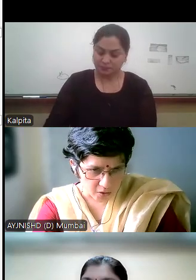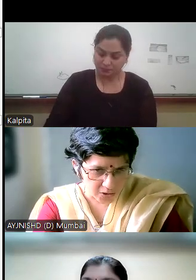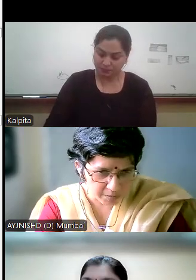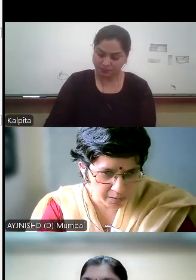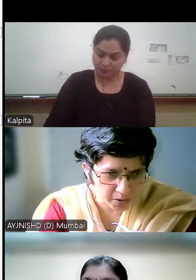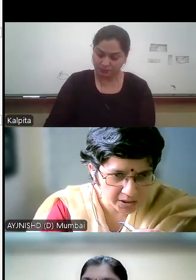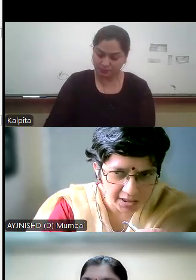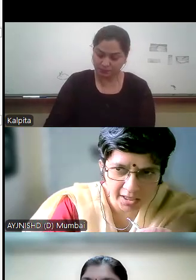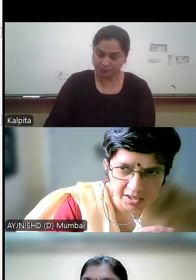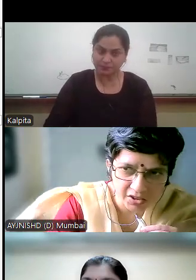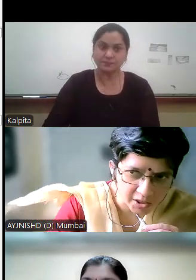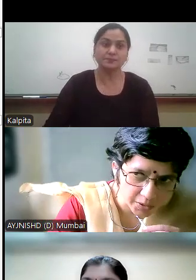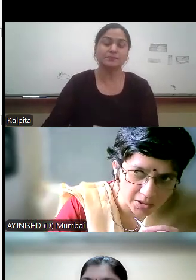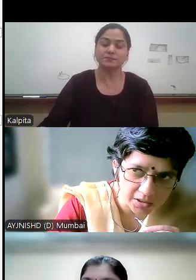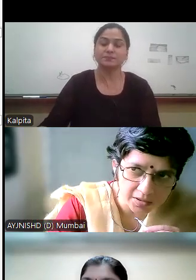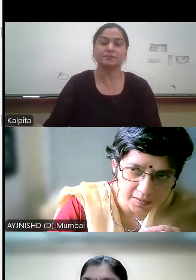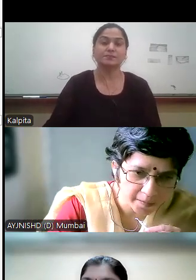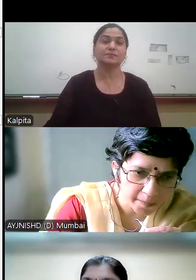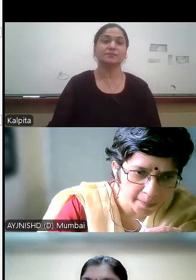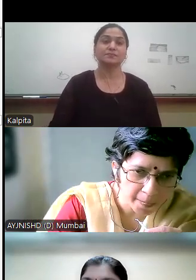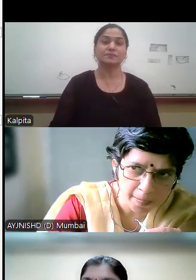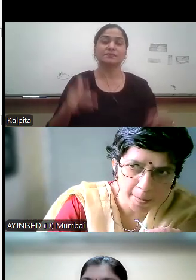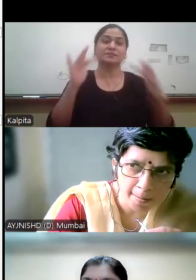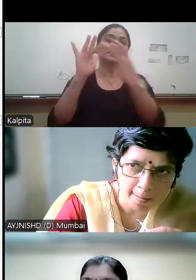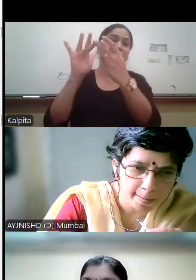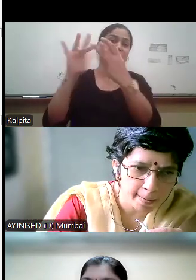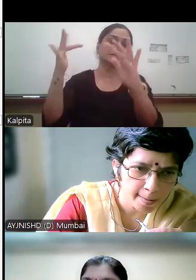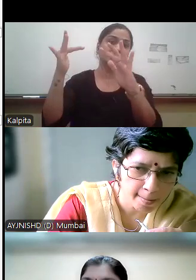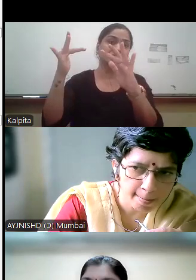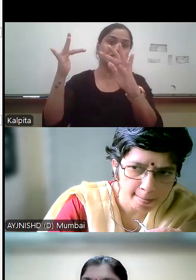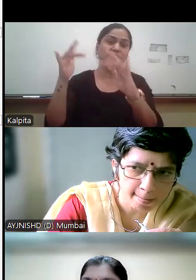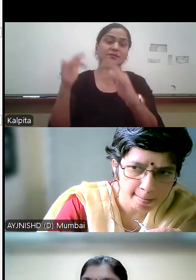We have lost ma'am once again. I'll just check with her.